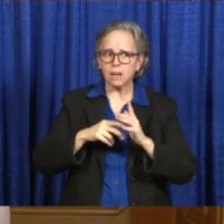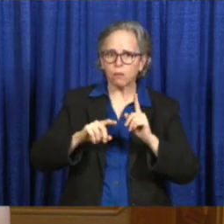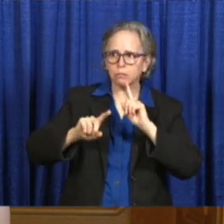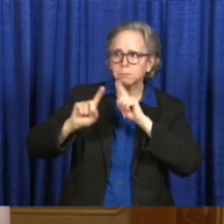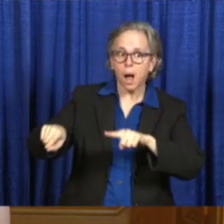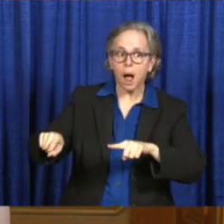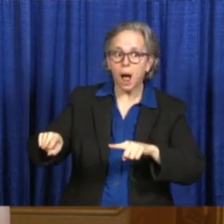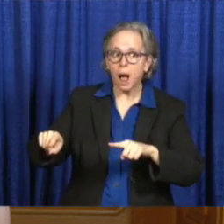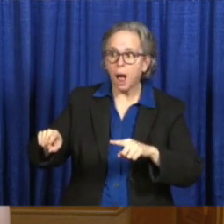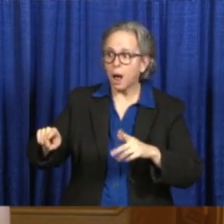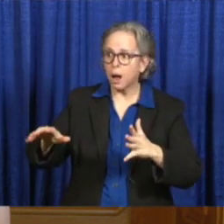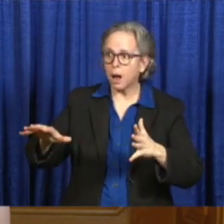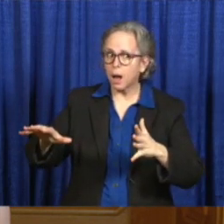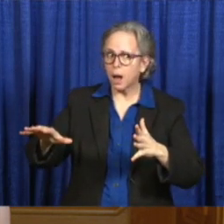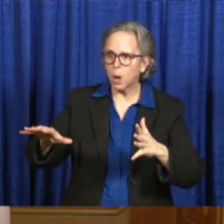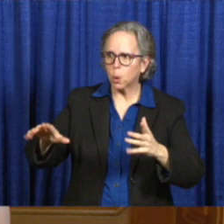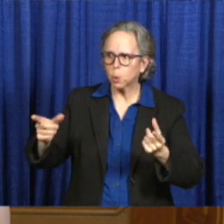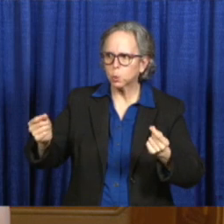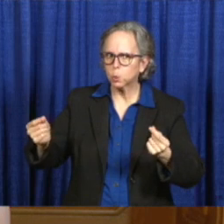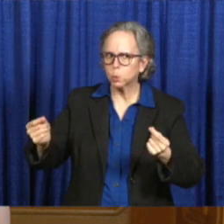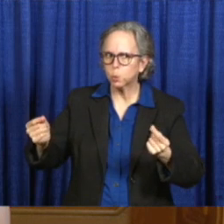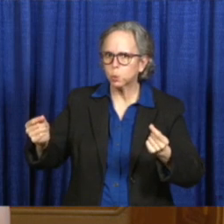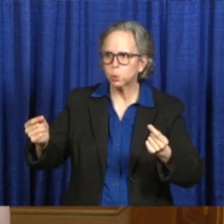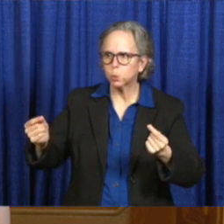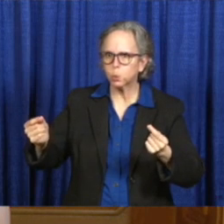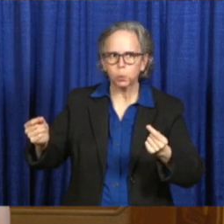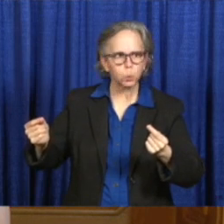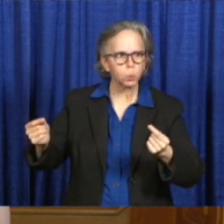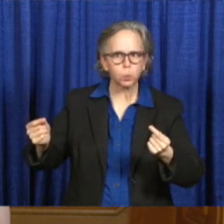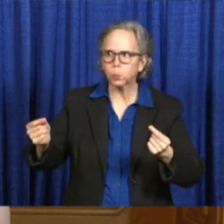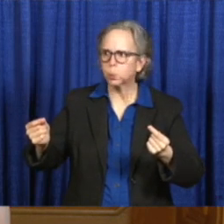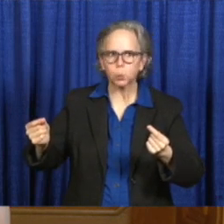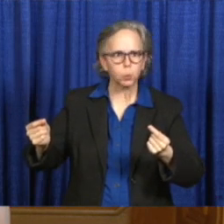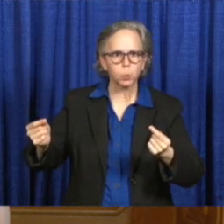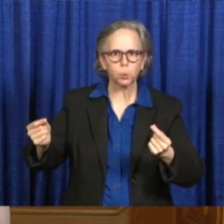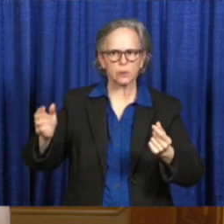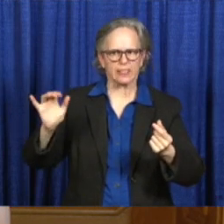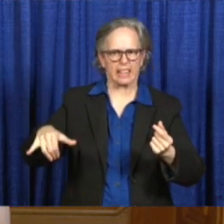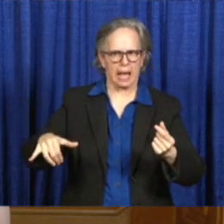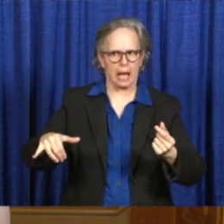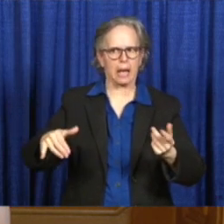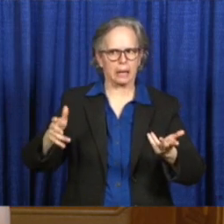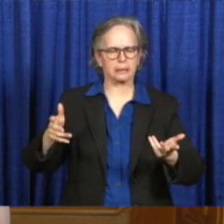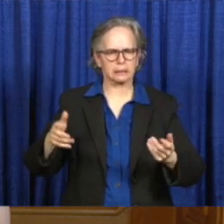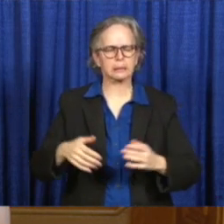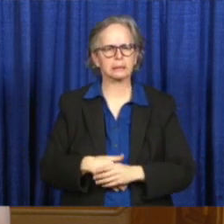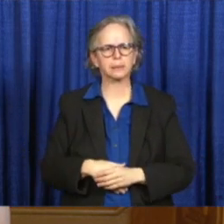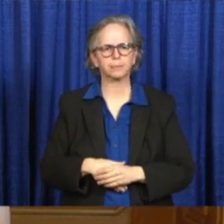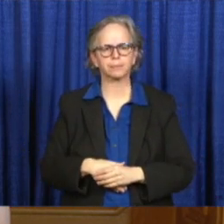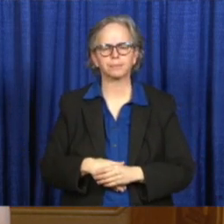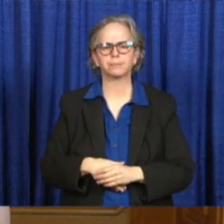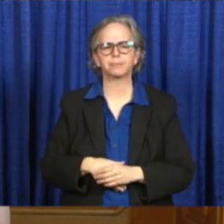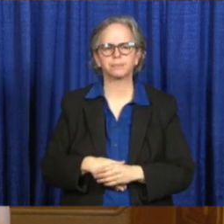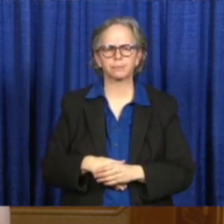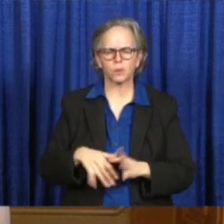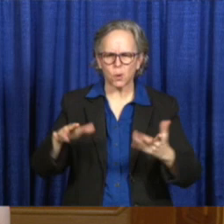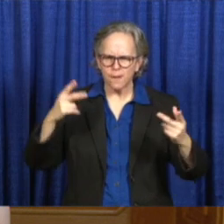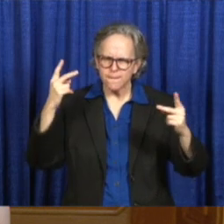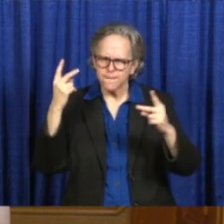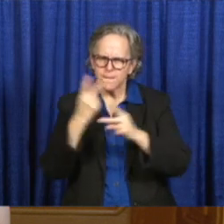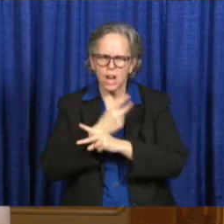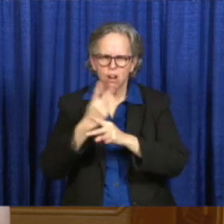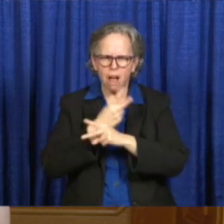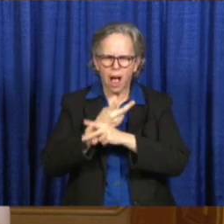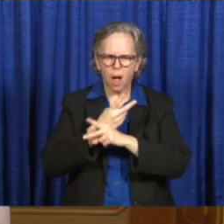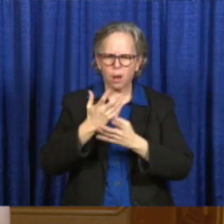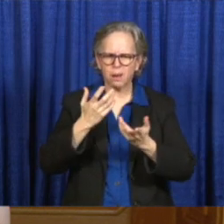more about the impact of the coronavirus on our communities, it really became clear, I think, to all of us that not